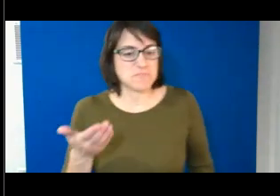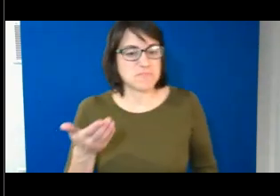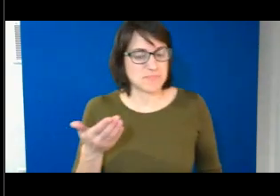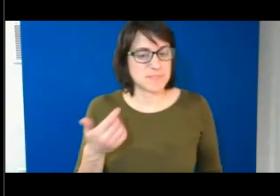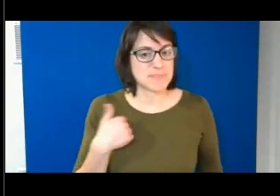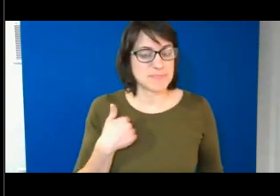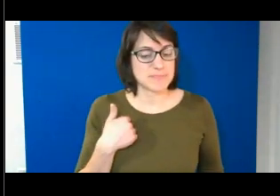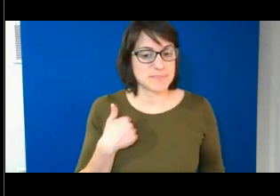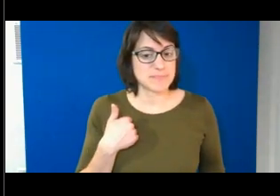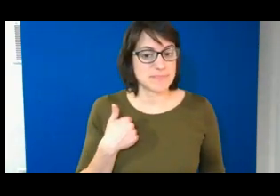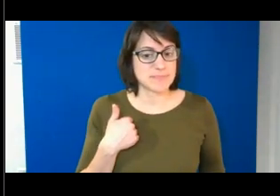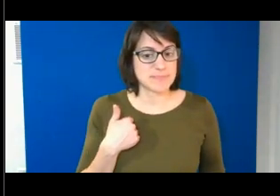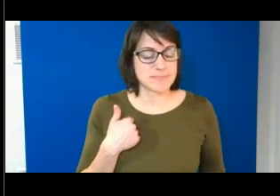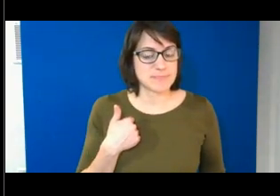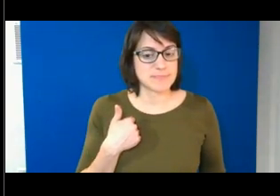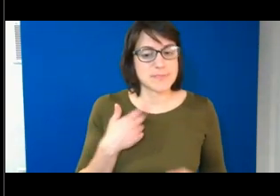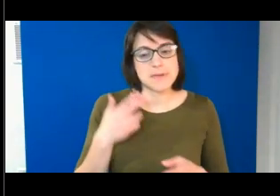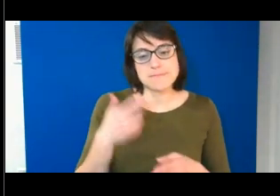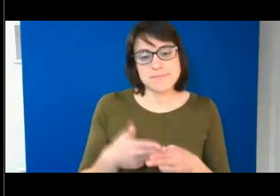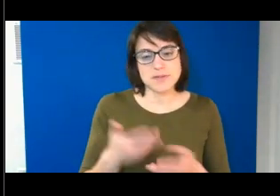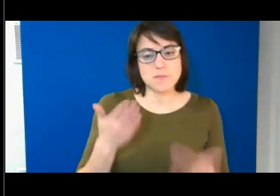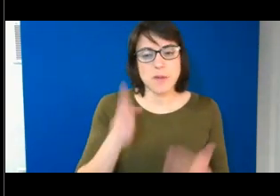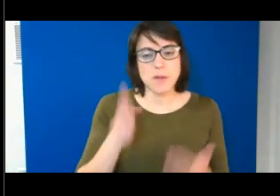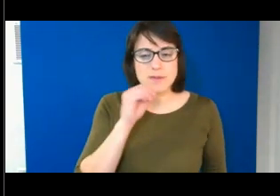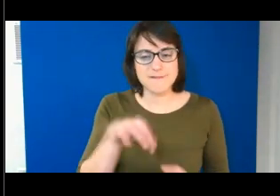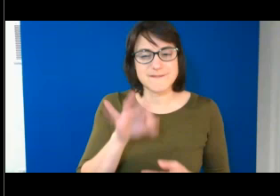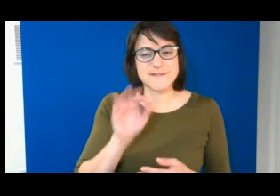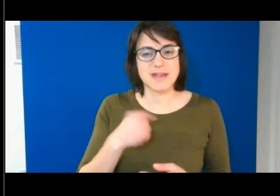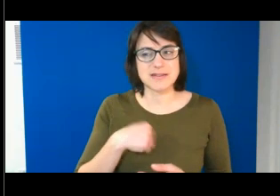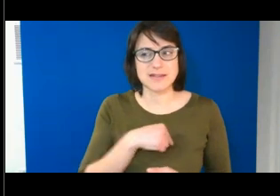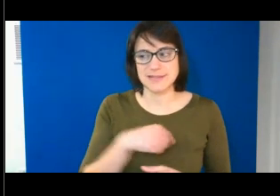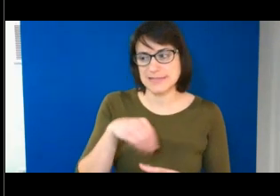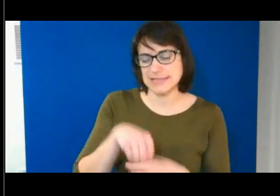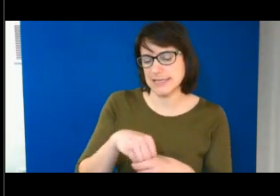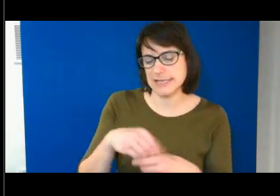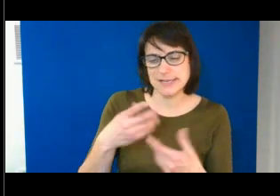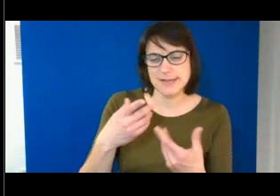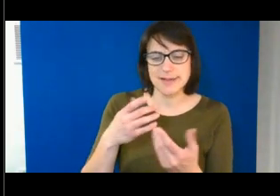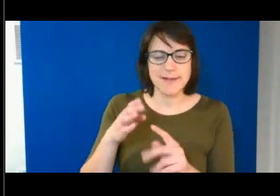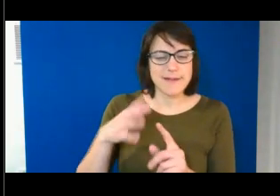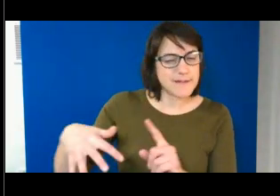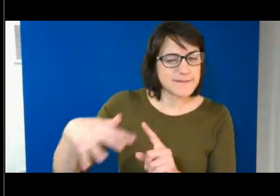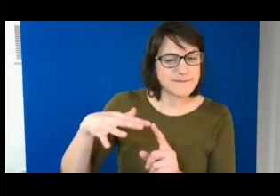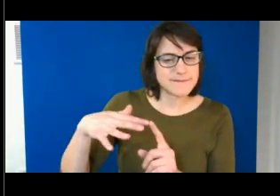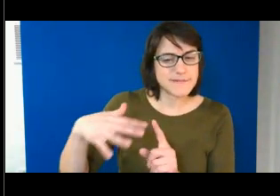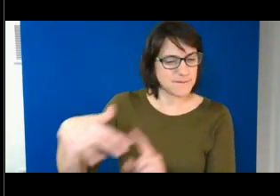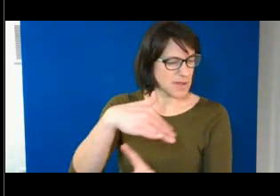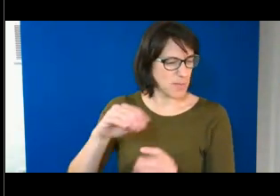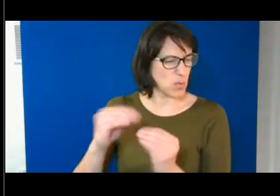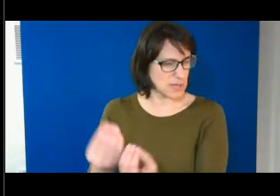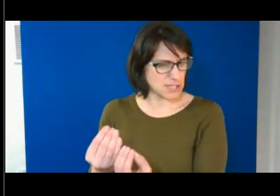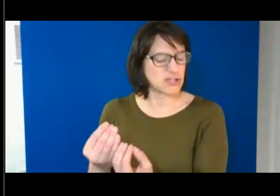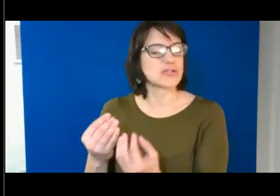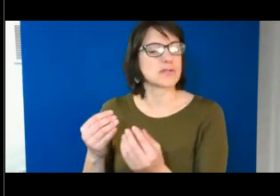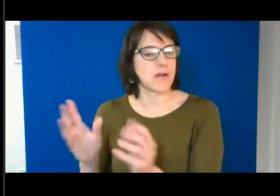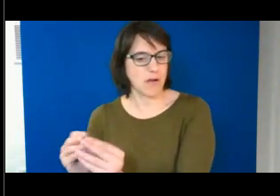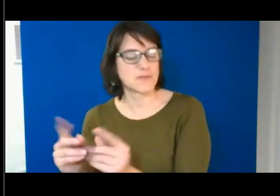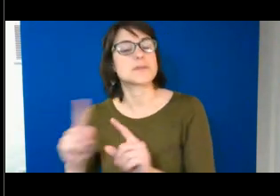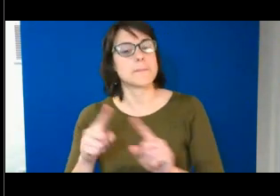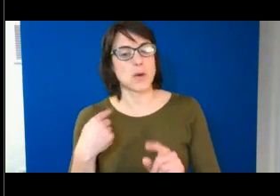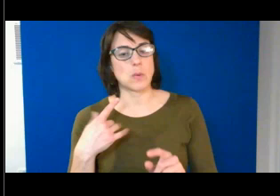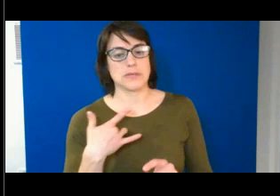organization conferences, but you will find us in a lot of plastic manufacturing conferences and agricultural events. So we often hold